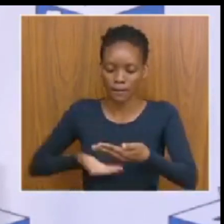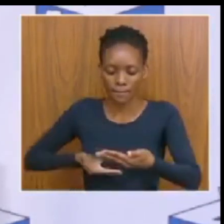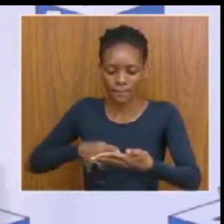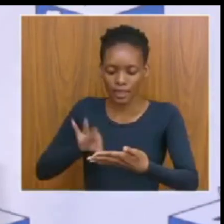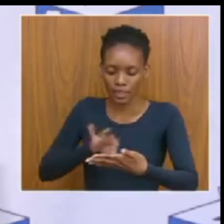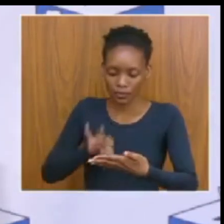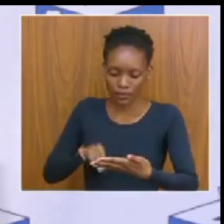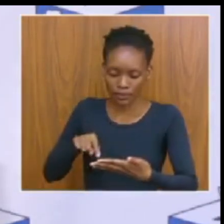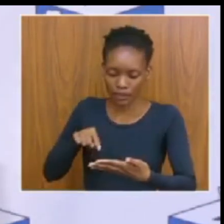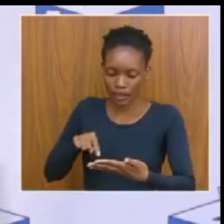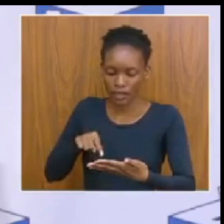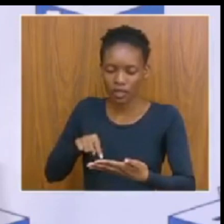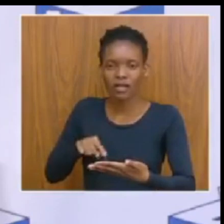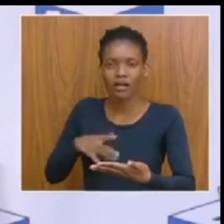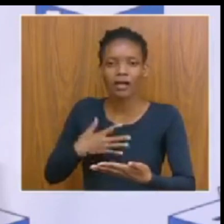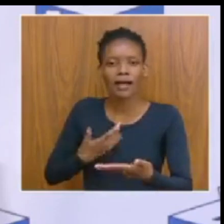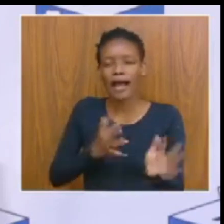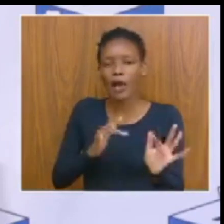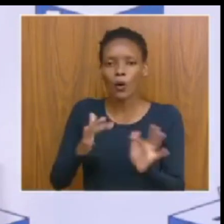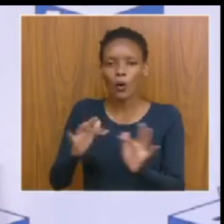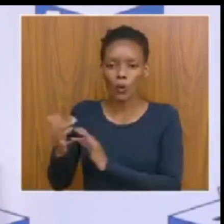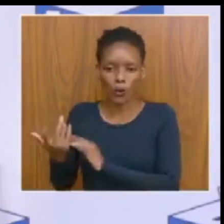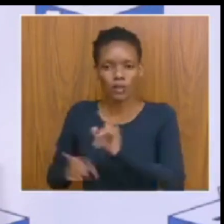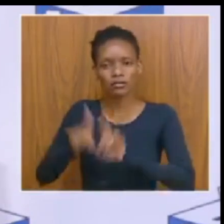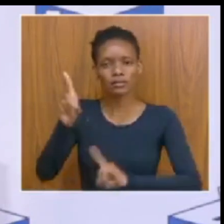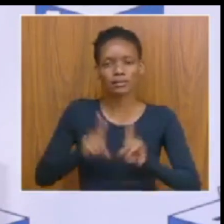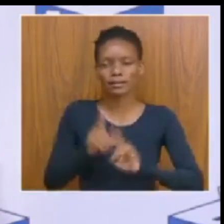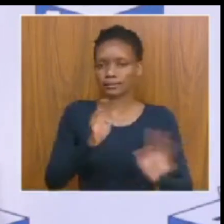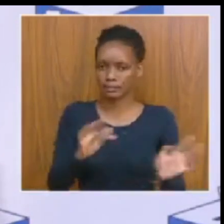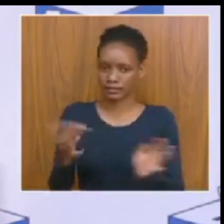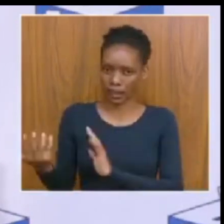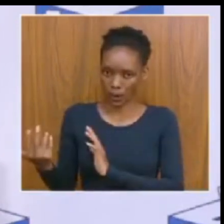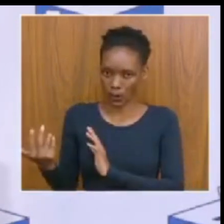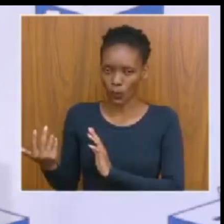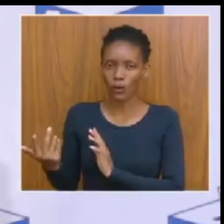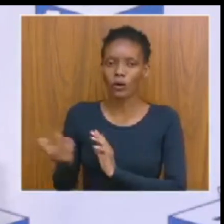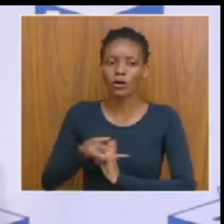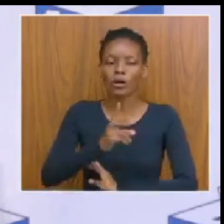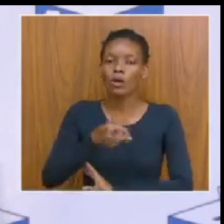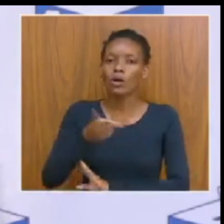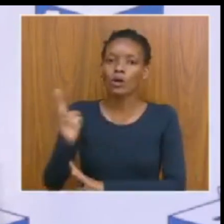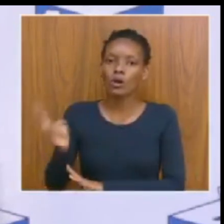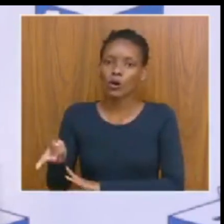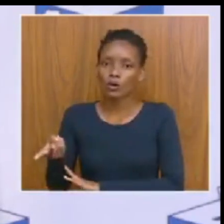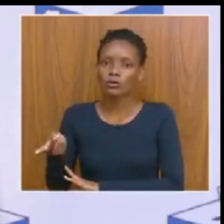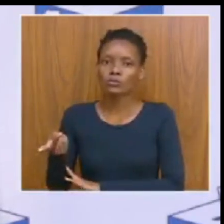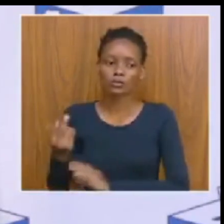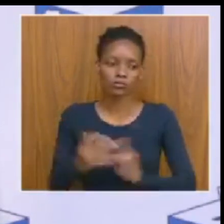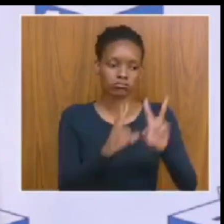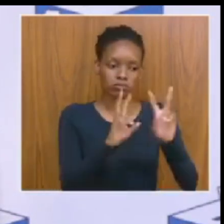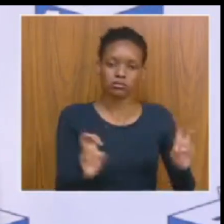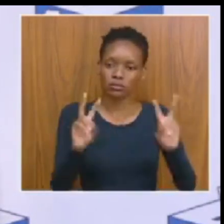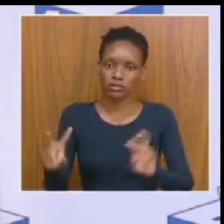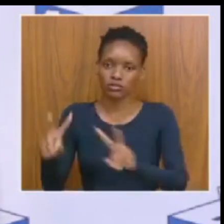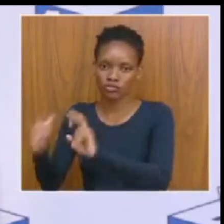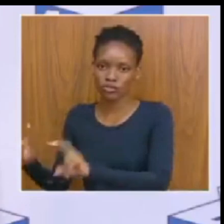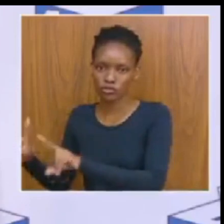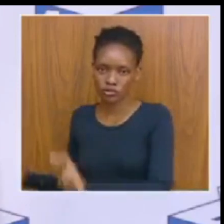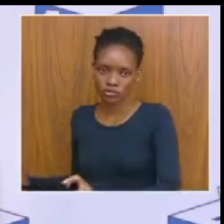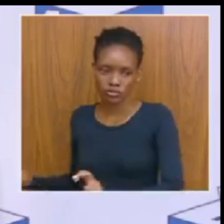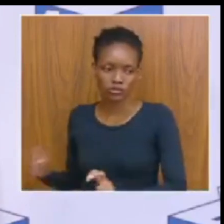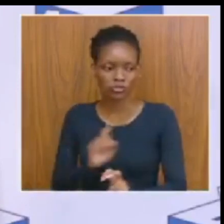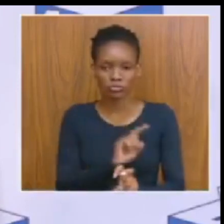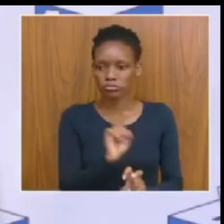designed in successive elections. It also draws lessons from focus studies that we did with the